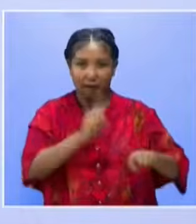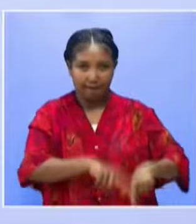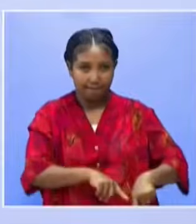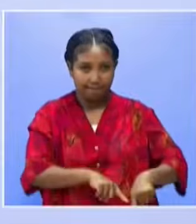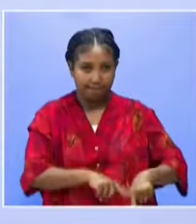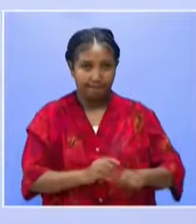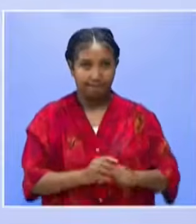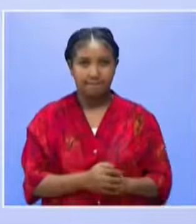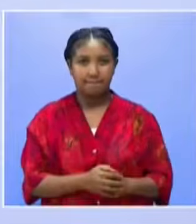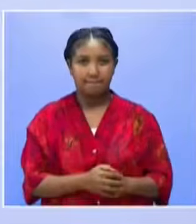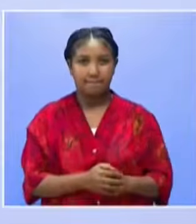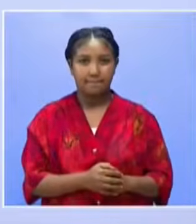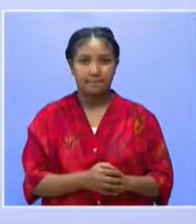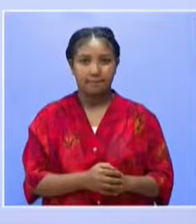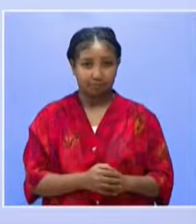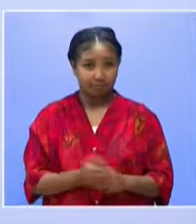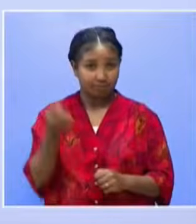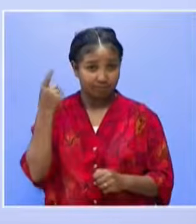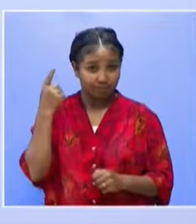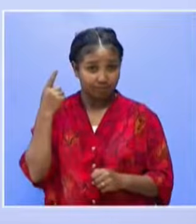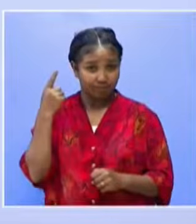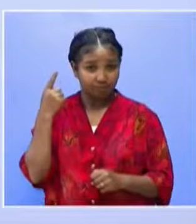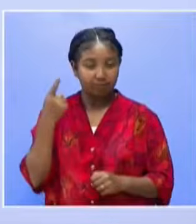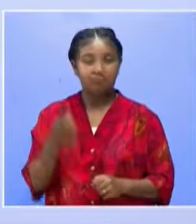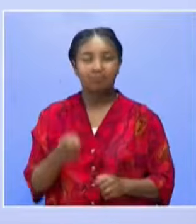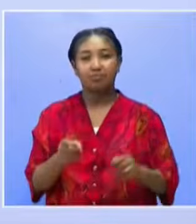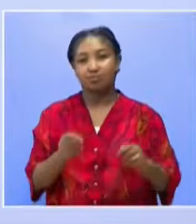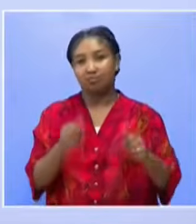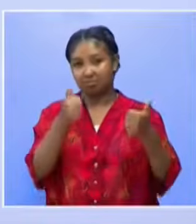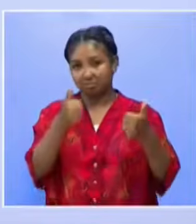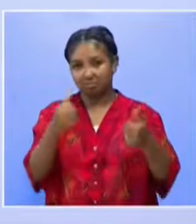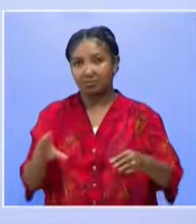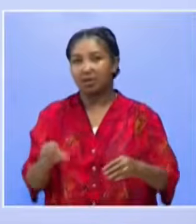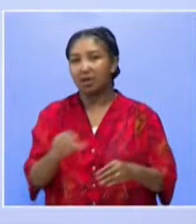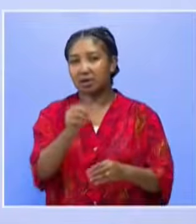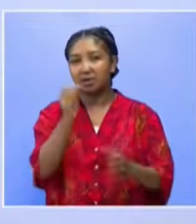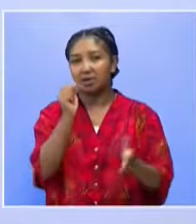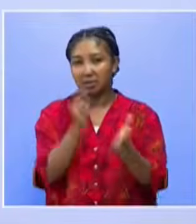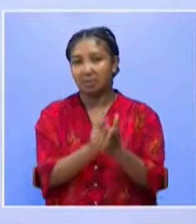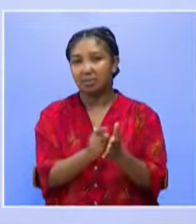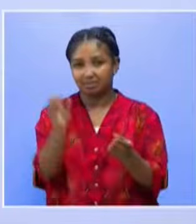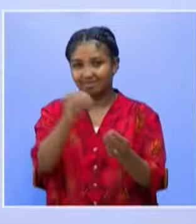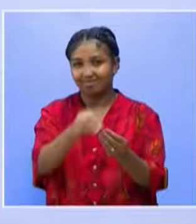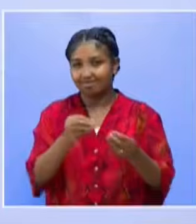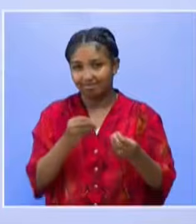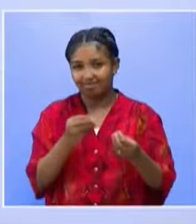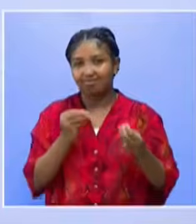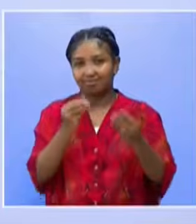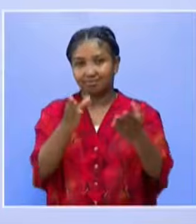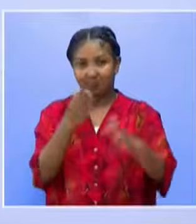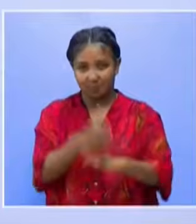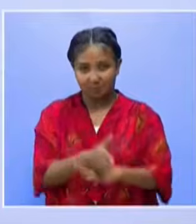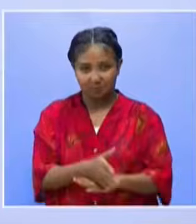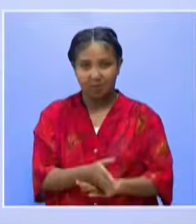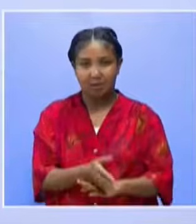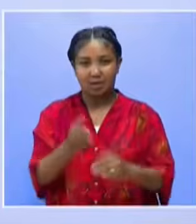back. Am I right? Bravo, students. Maybe another example can be given in such ways.